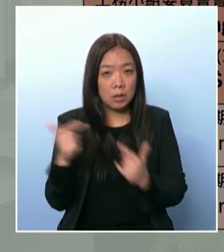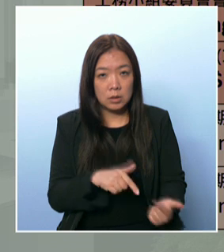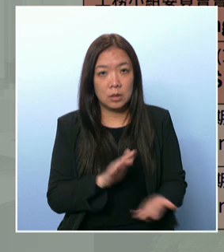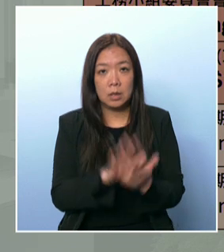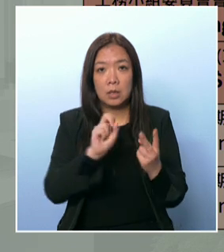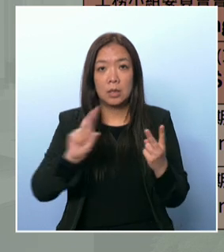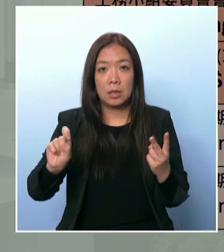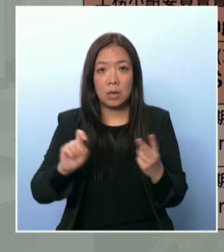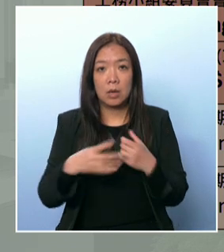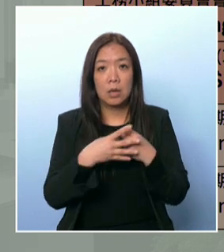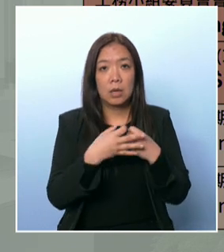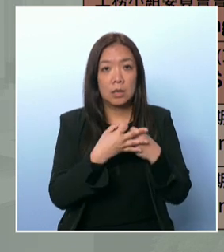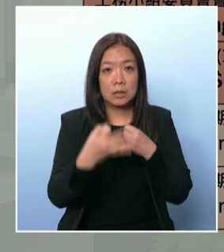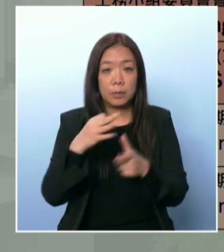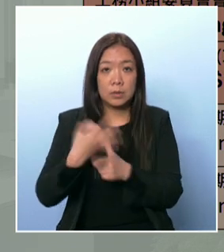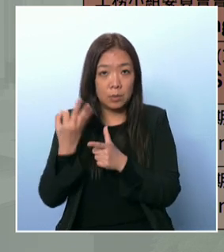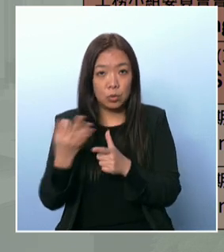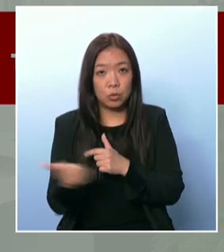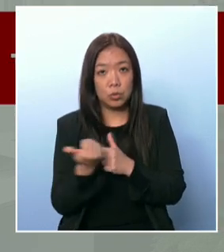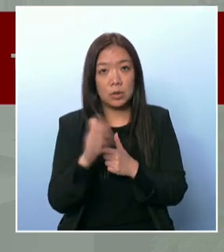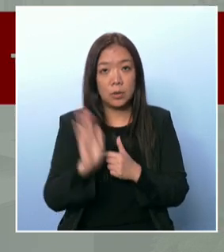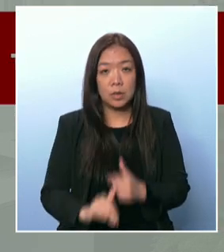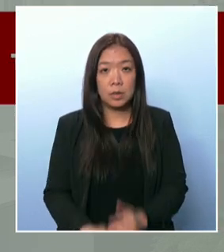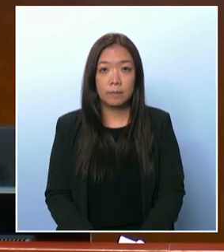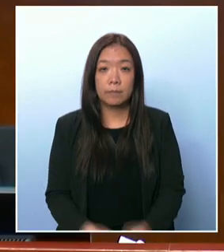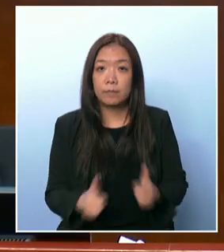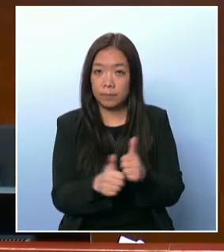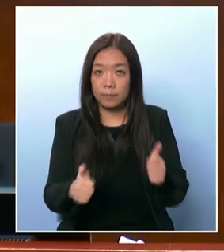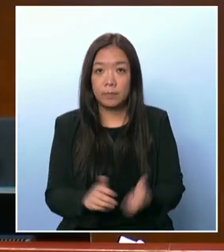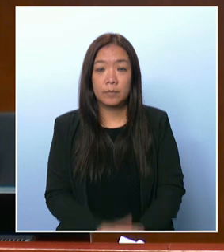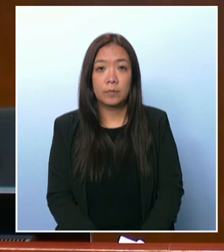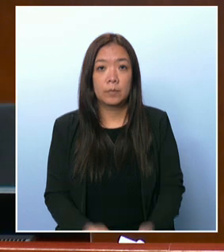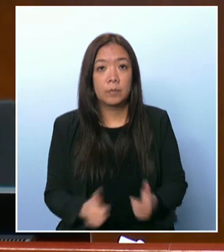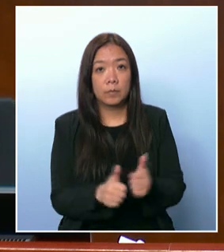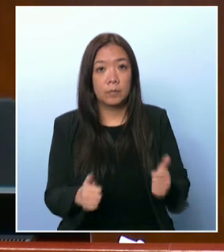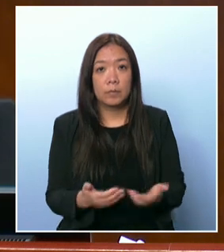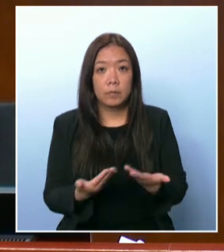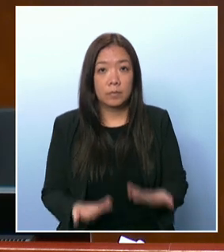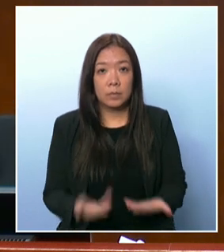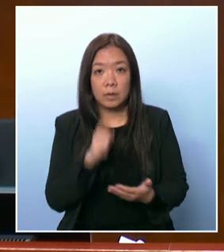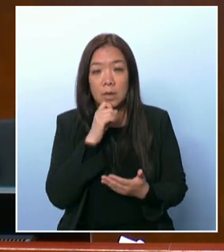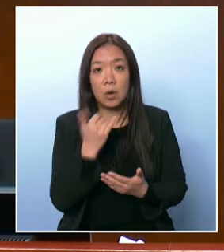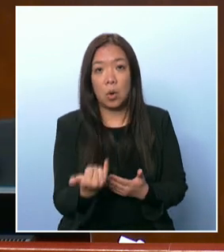are expected to commence in the 3rd quarter of 2025, and they are slated for completion in the 3rd quarter of